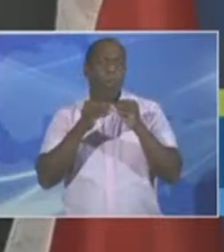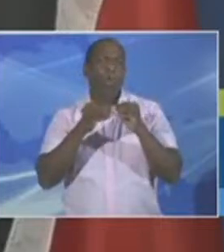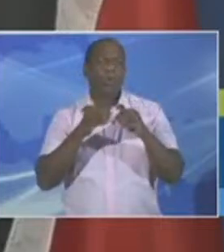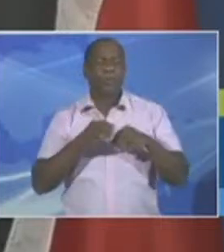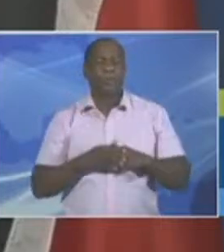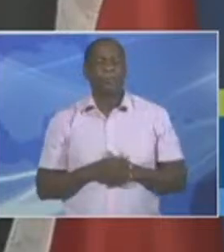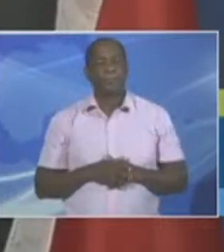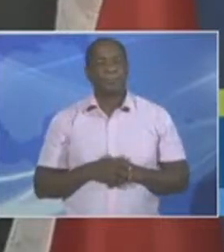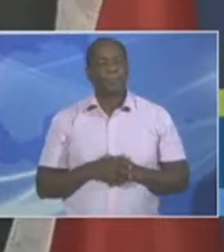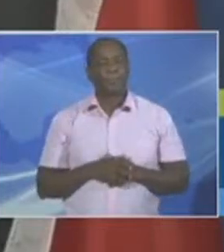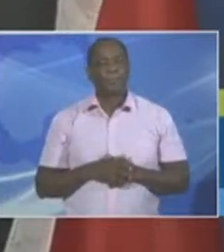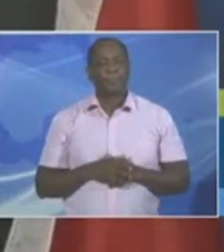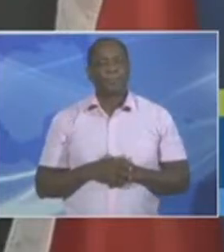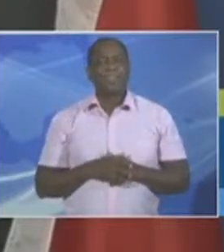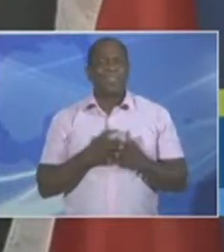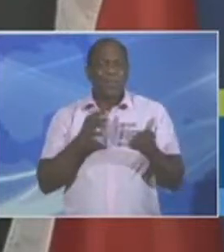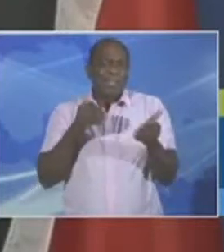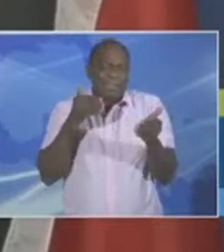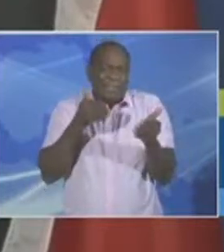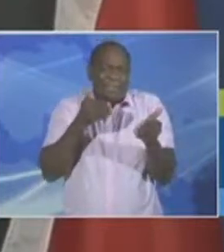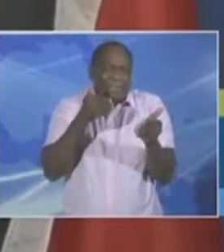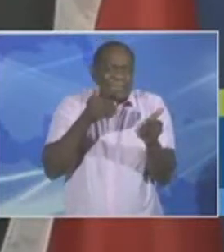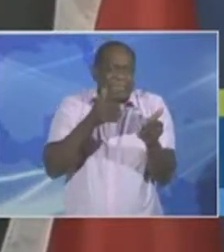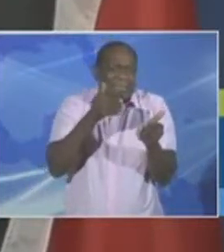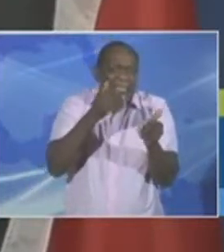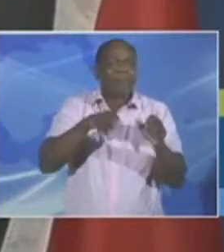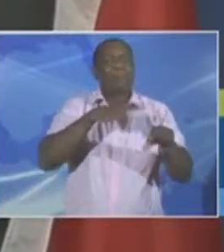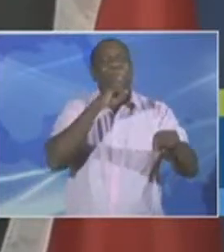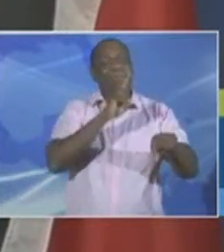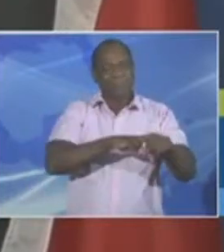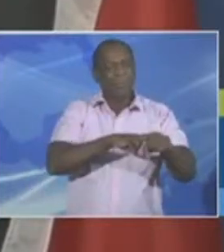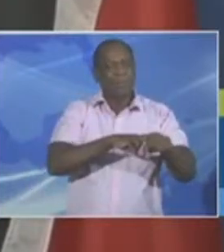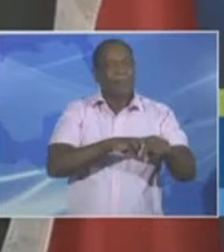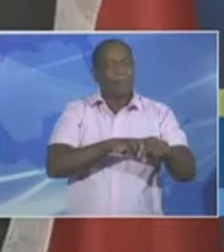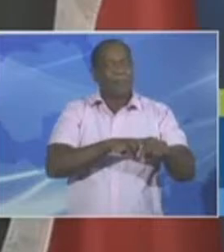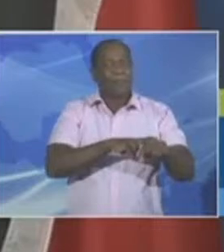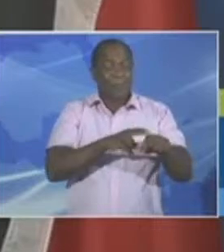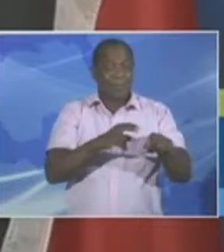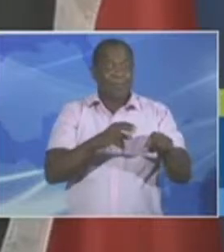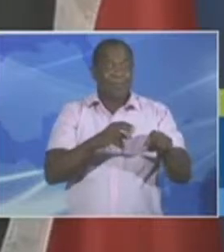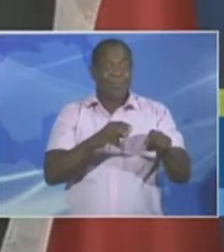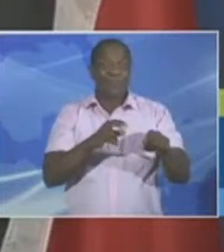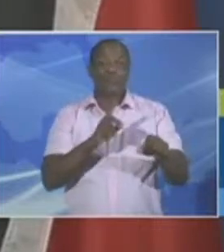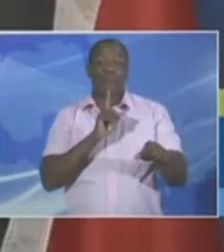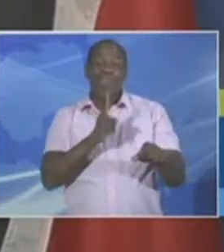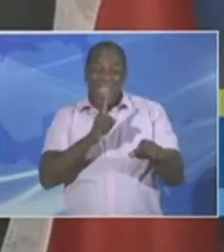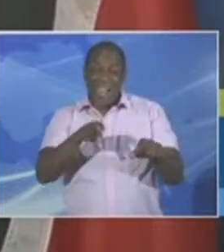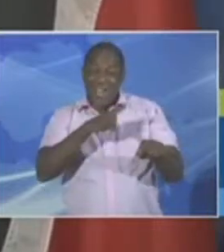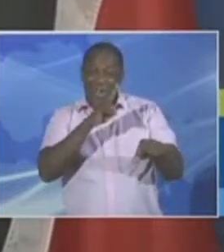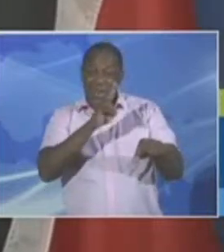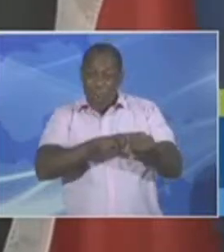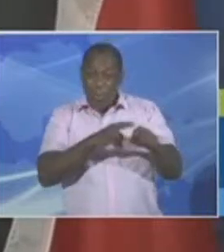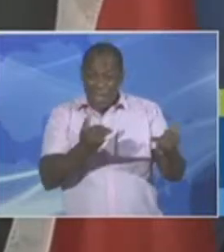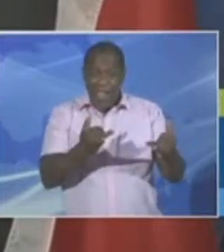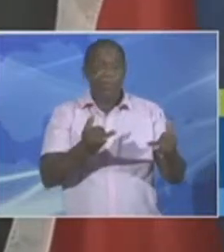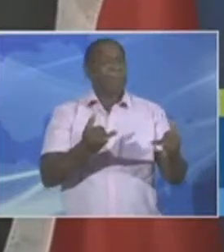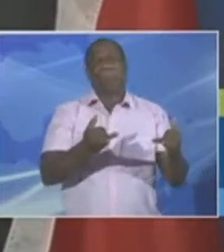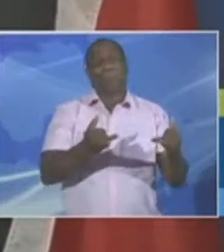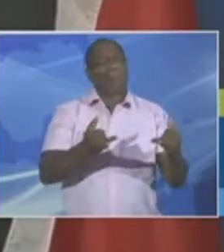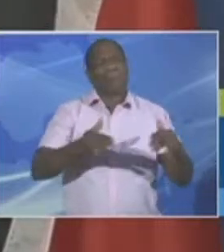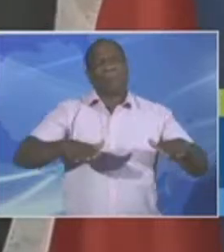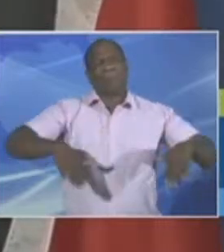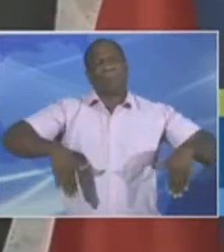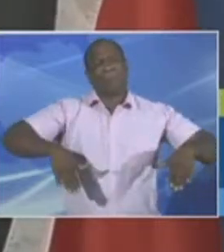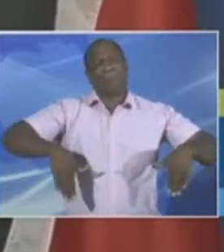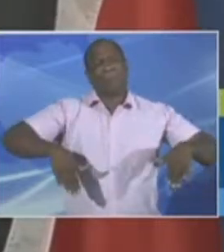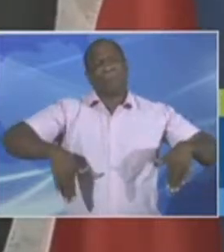it's approaching normalcy, but it's not yet normal, and it will not be normal as long as the virus is there